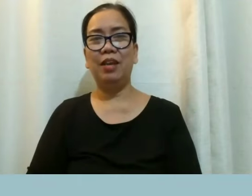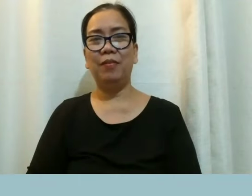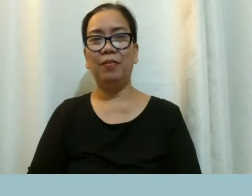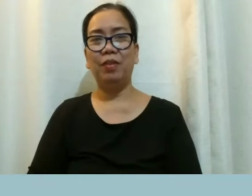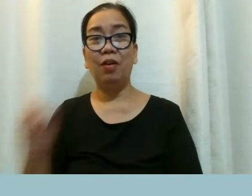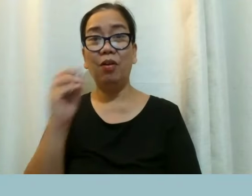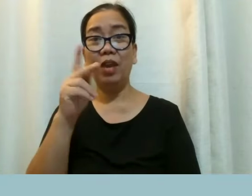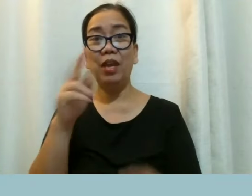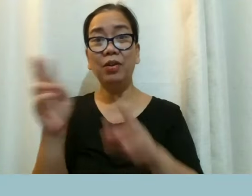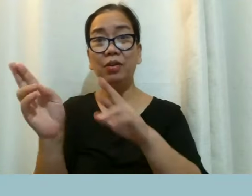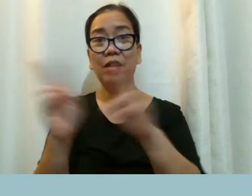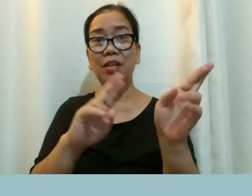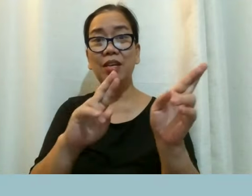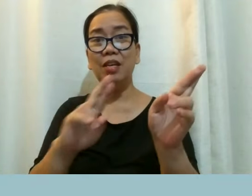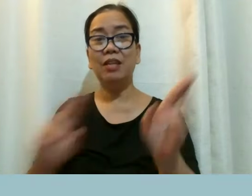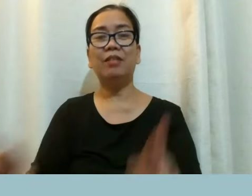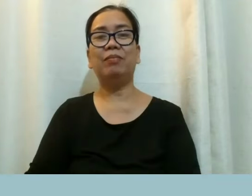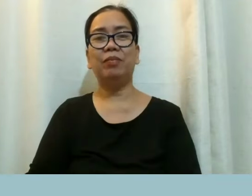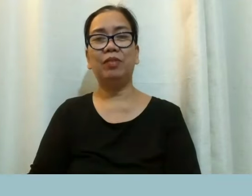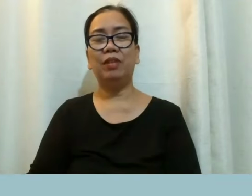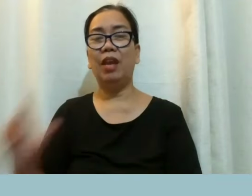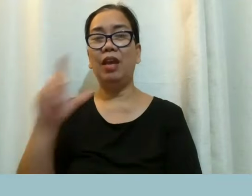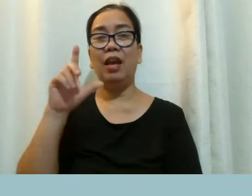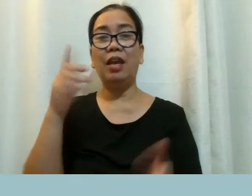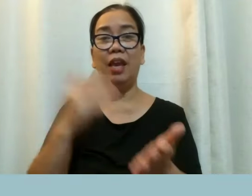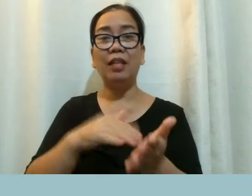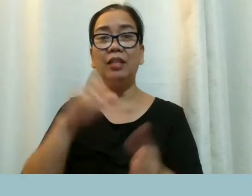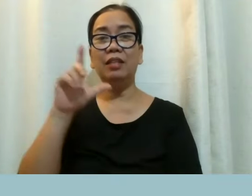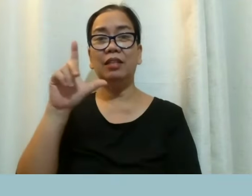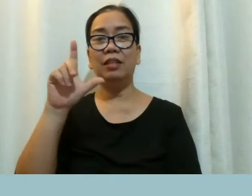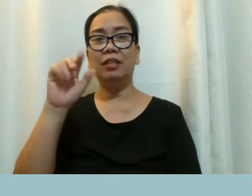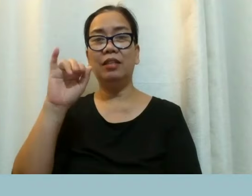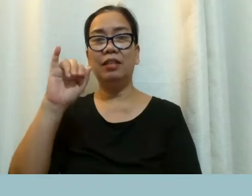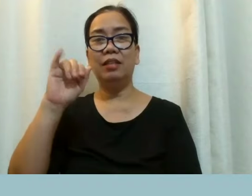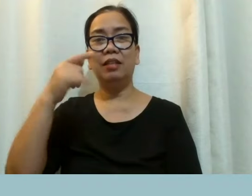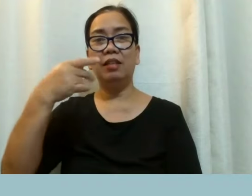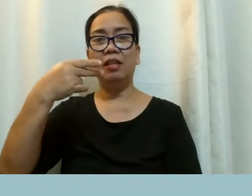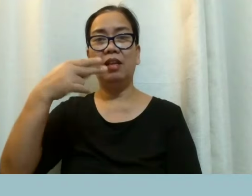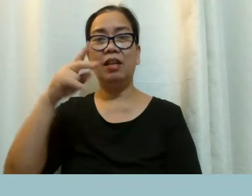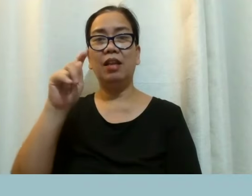today. Okay, are you ready? Okay, again,